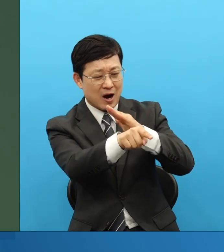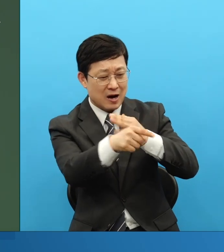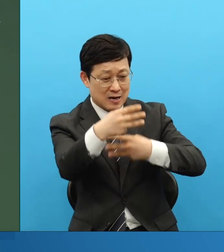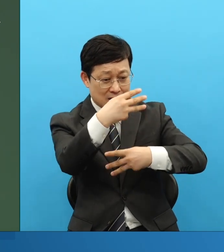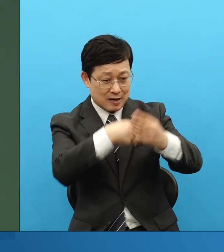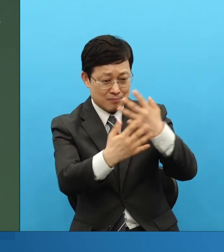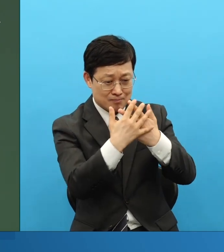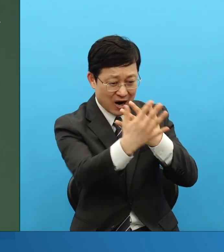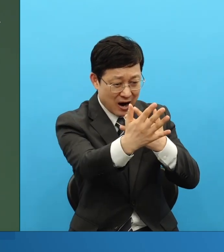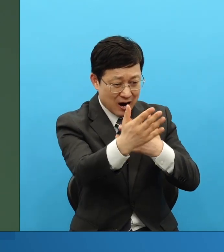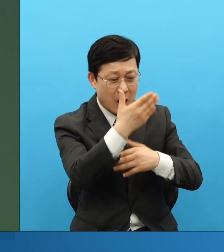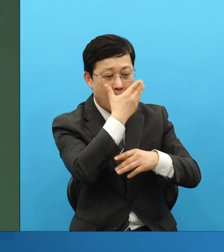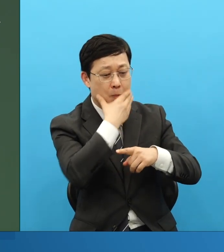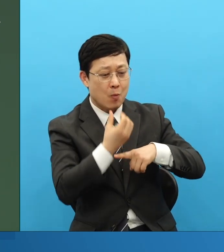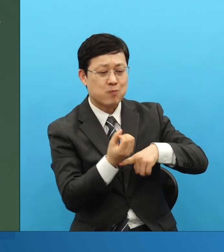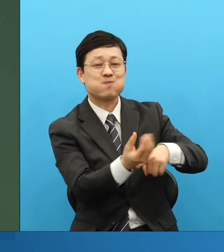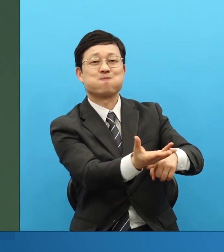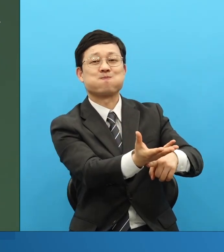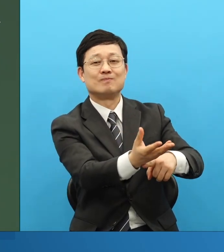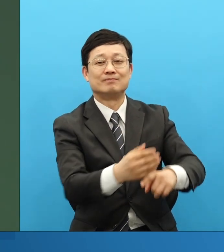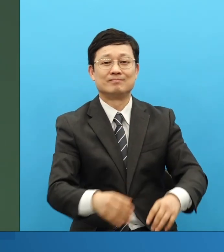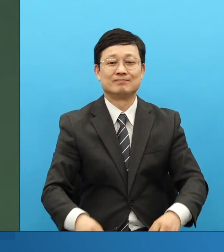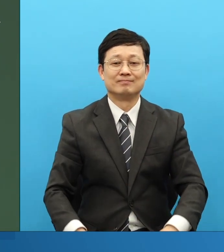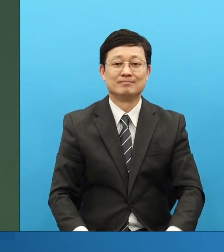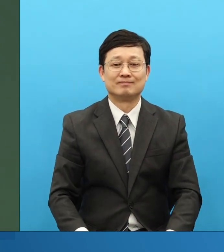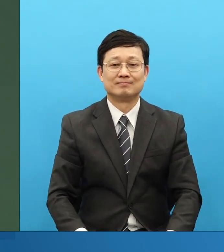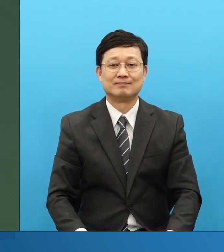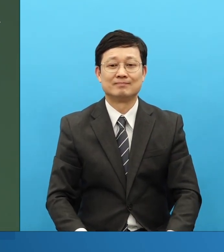What did they relay?